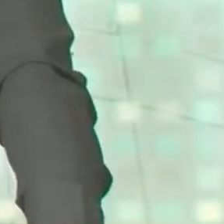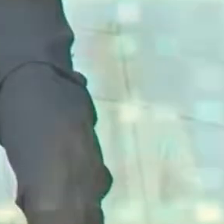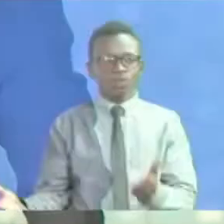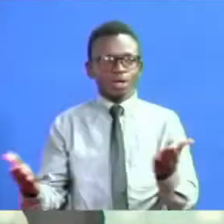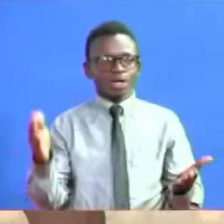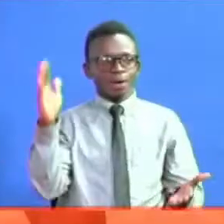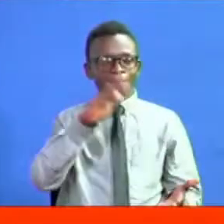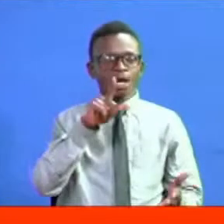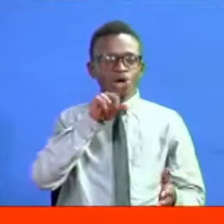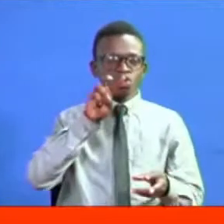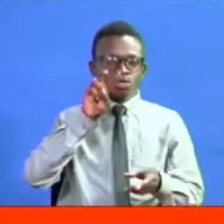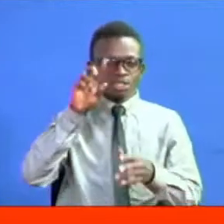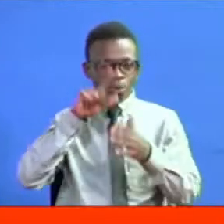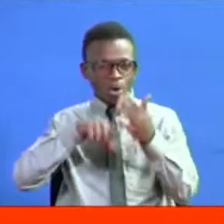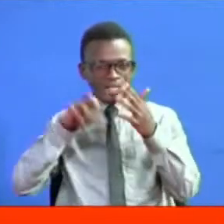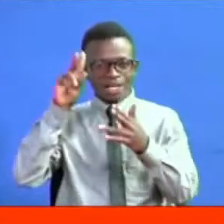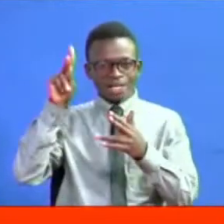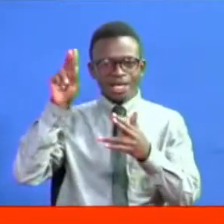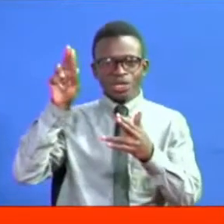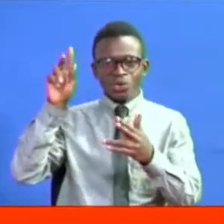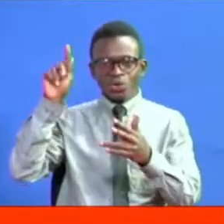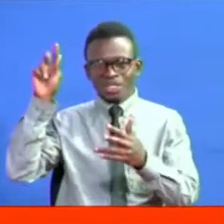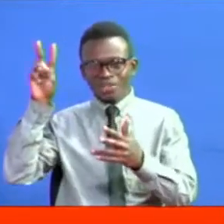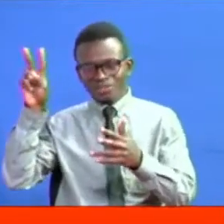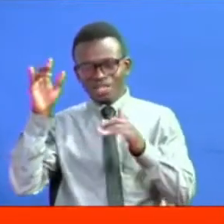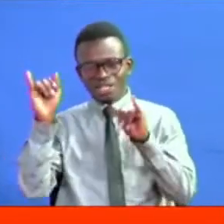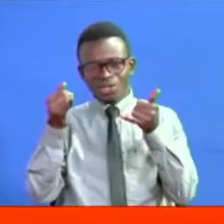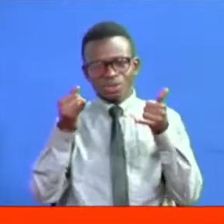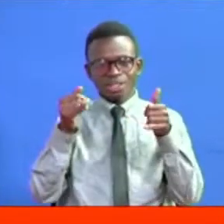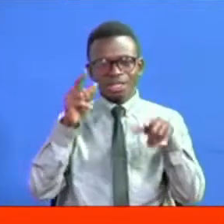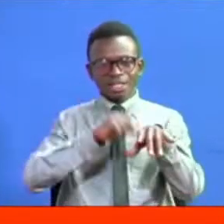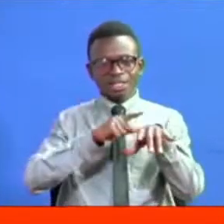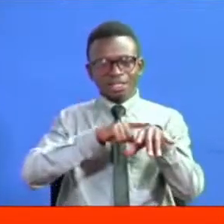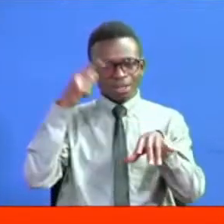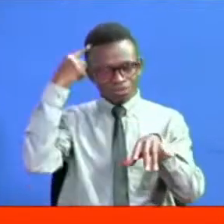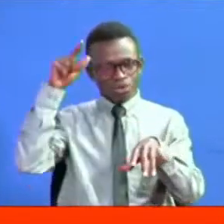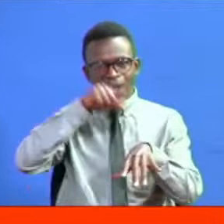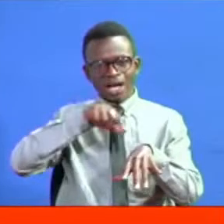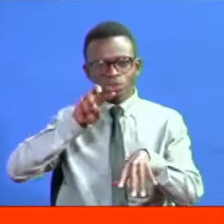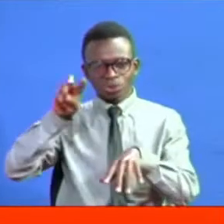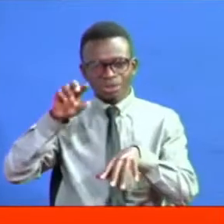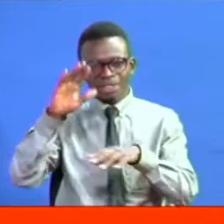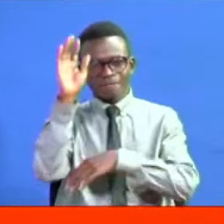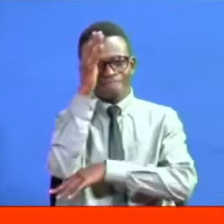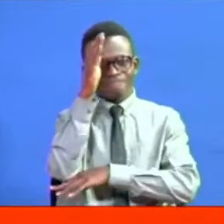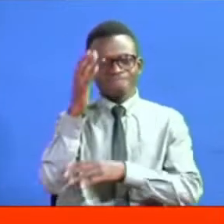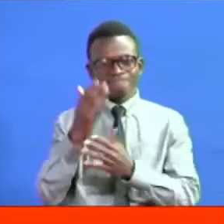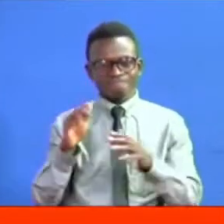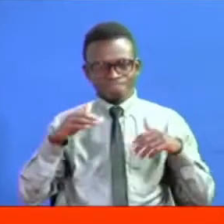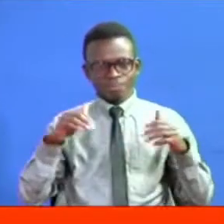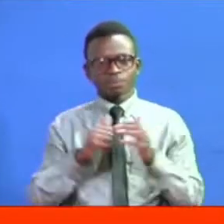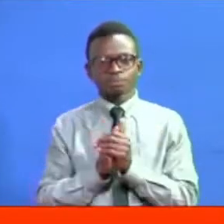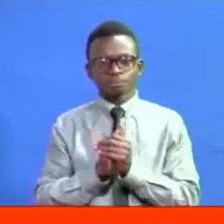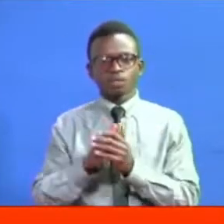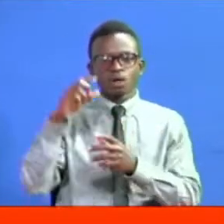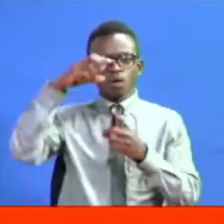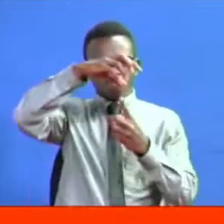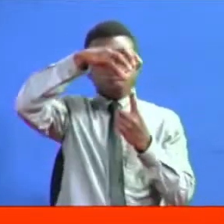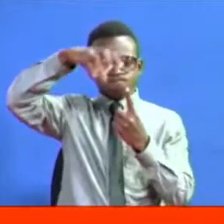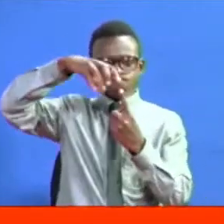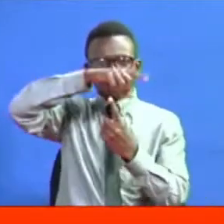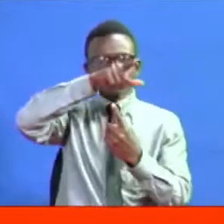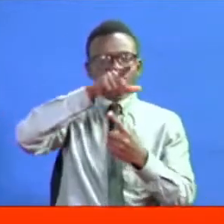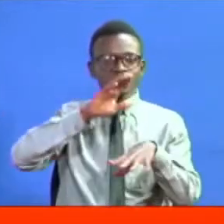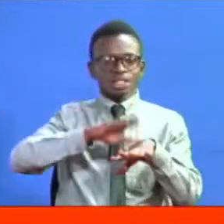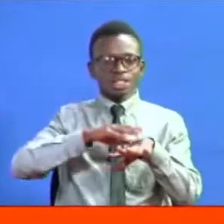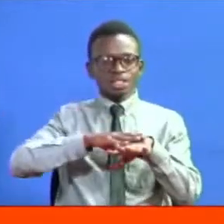Welcome back. You're still watching KUTV Primetime News. Time for us to look at the agribusiness segment. Now, broccoli has a reputation as